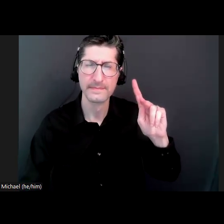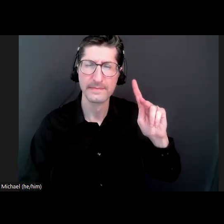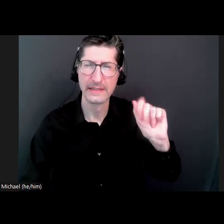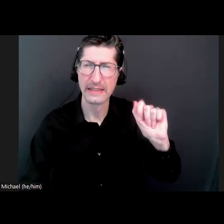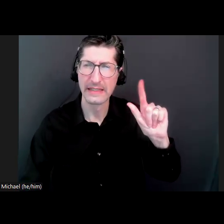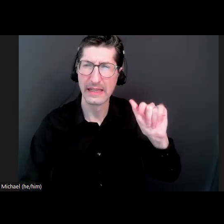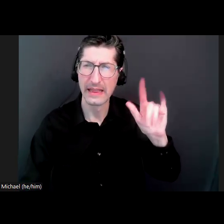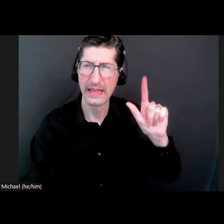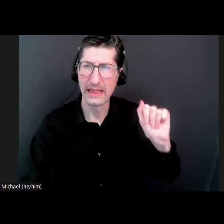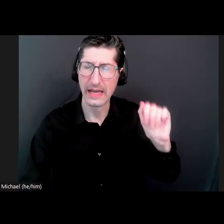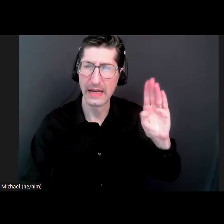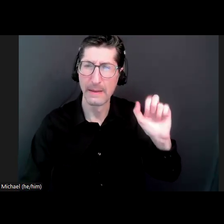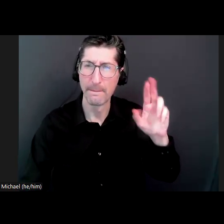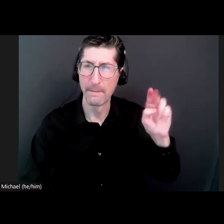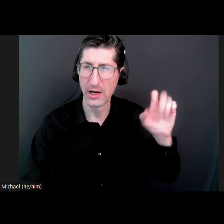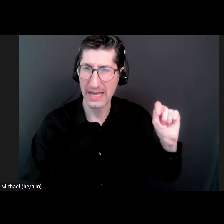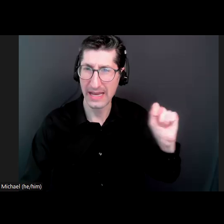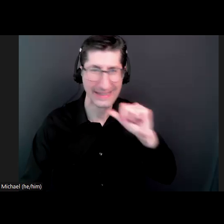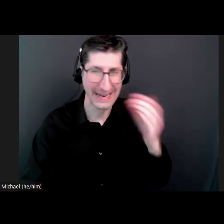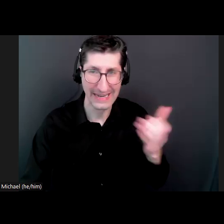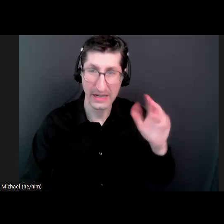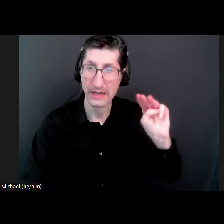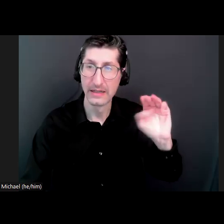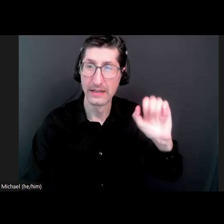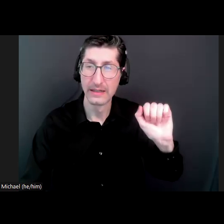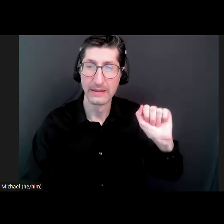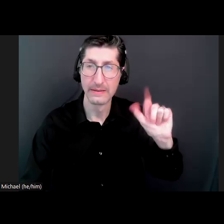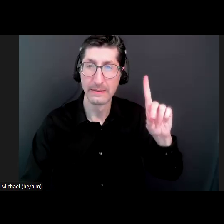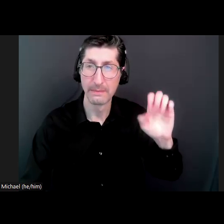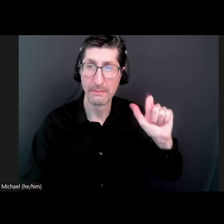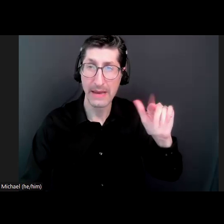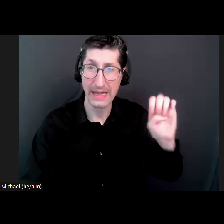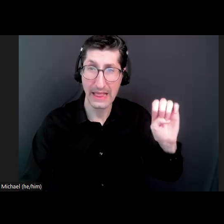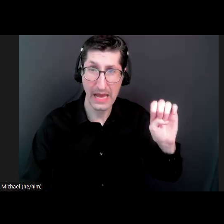is not here. Madeline Fraser Cook. Here.